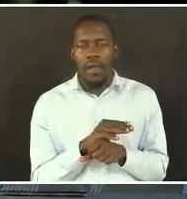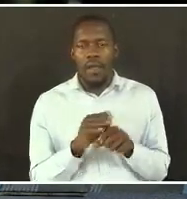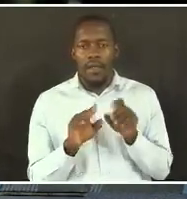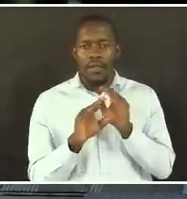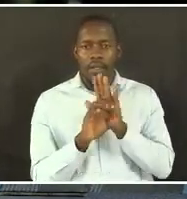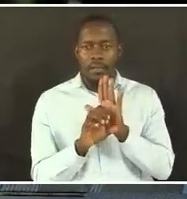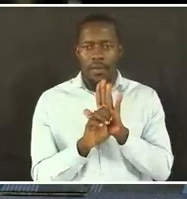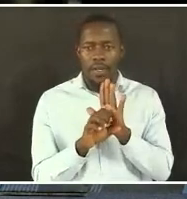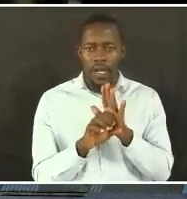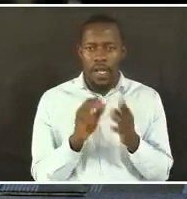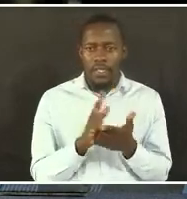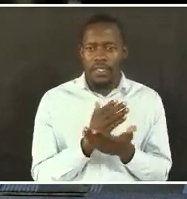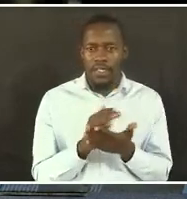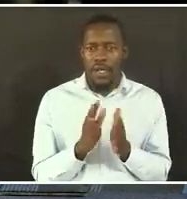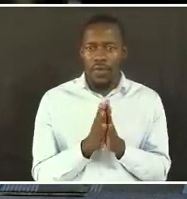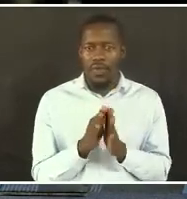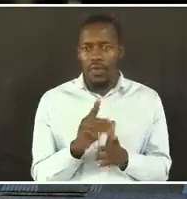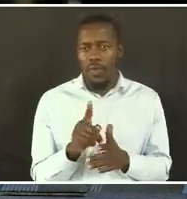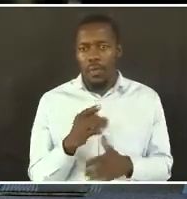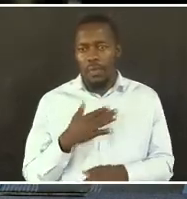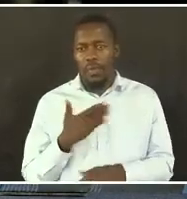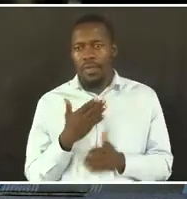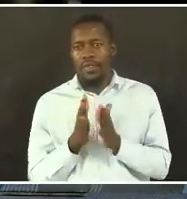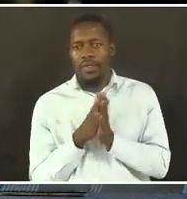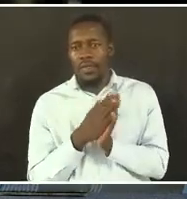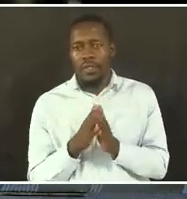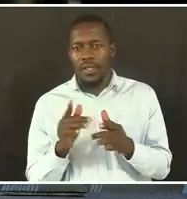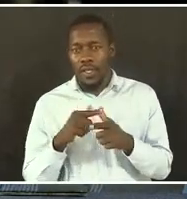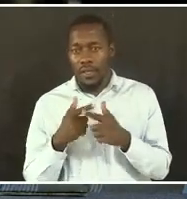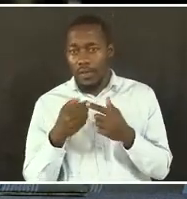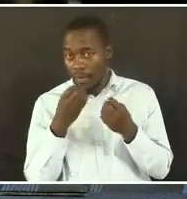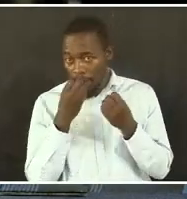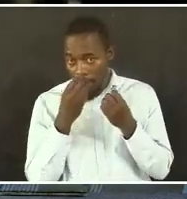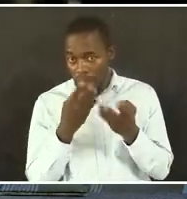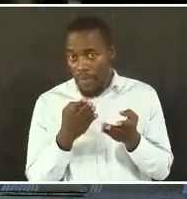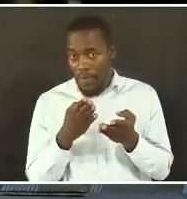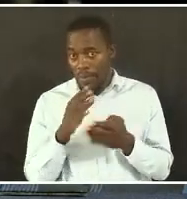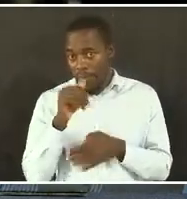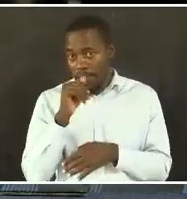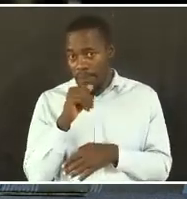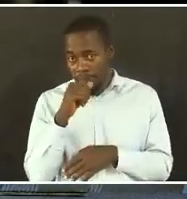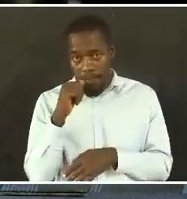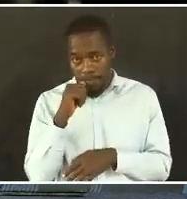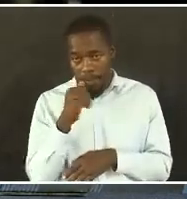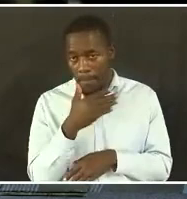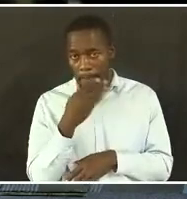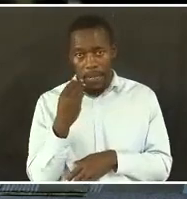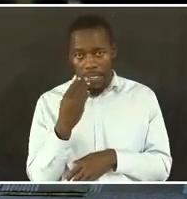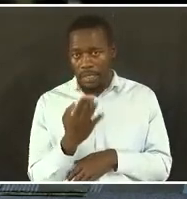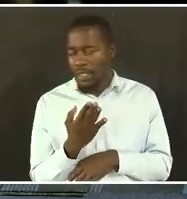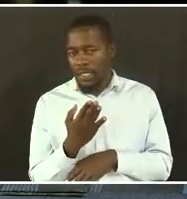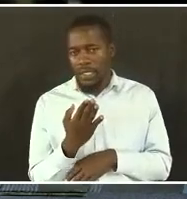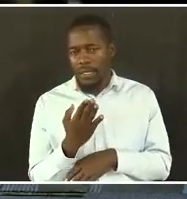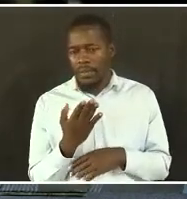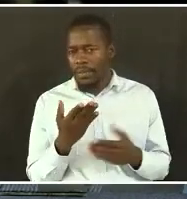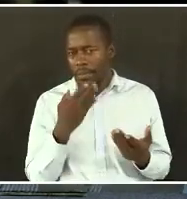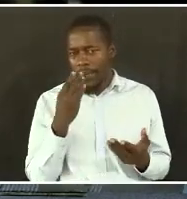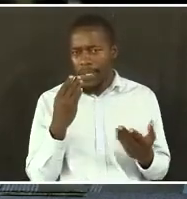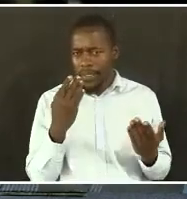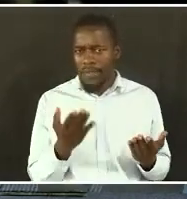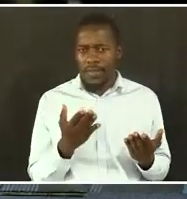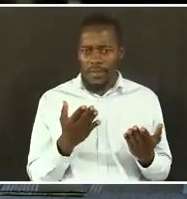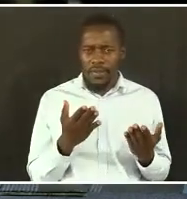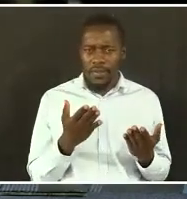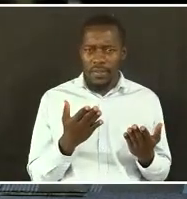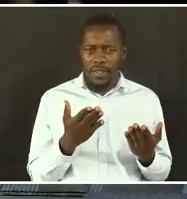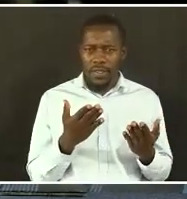share, if there are things they have told you not to do, if they have told you, I don't want this, be loyal to what they